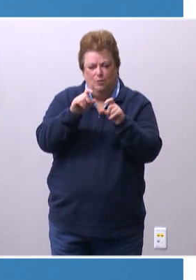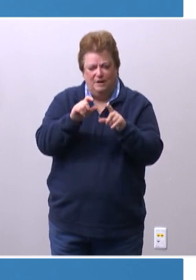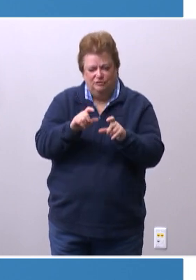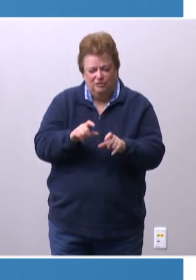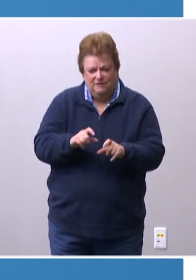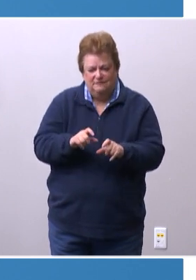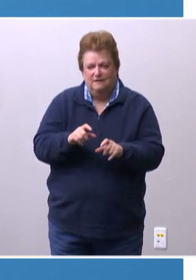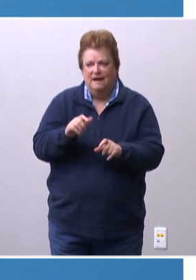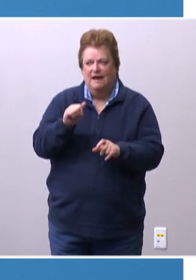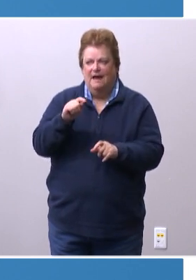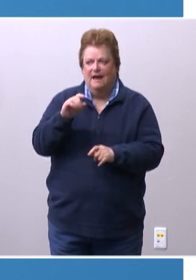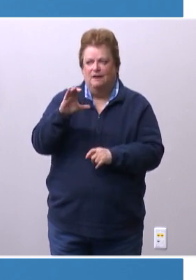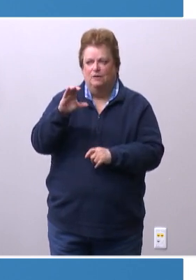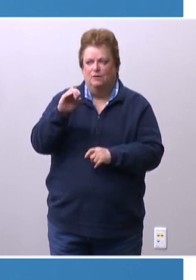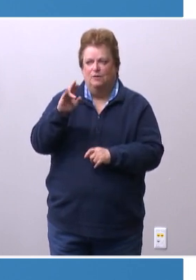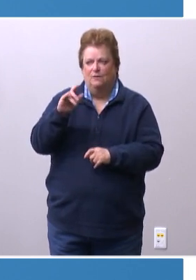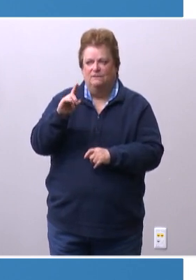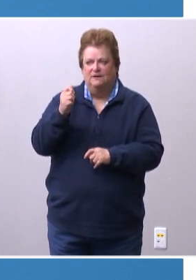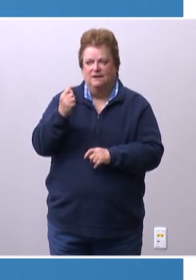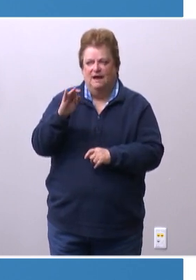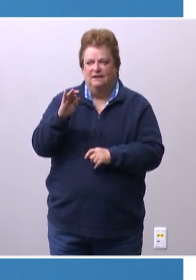at